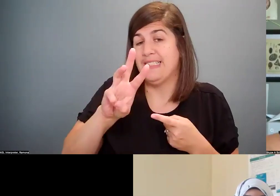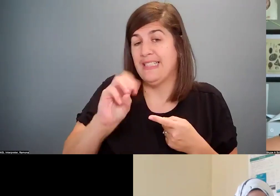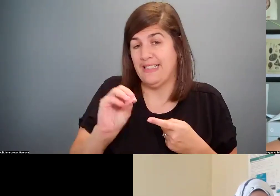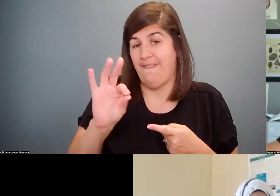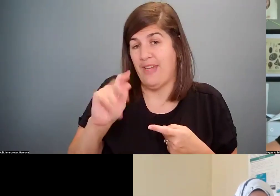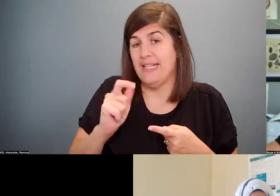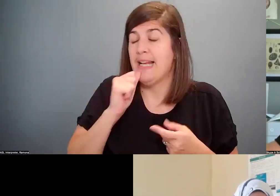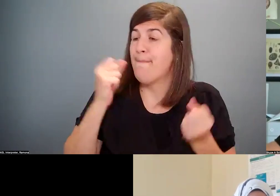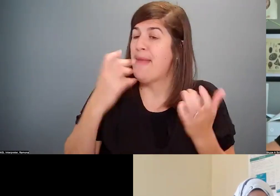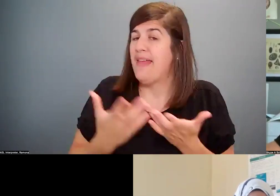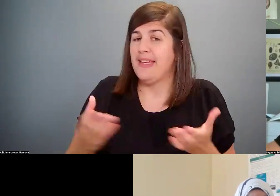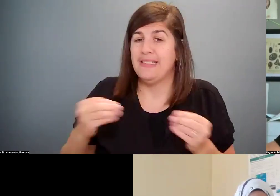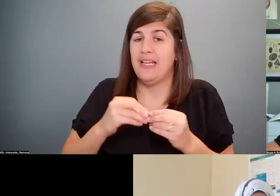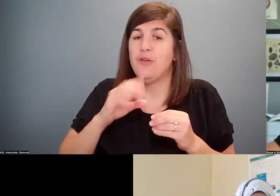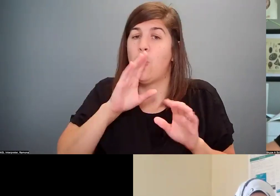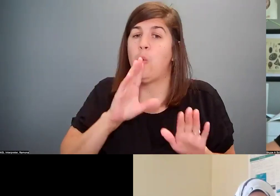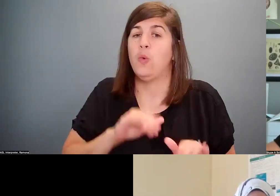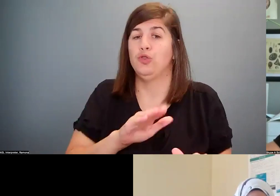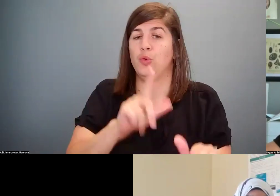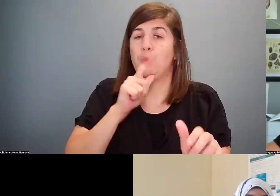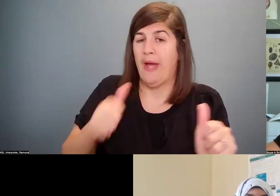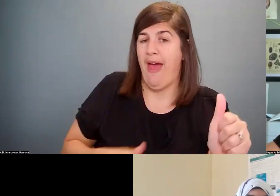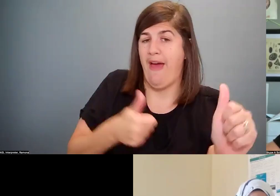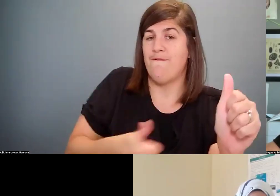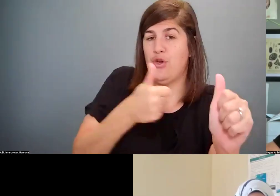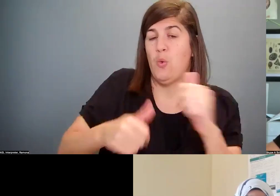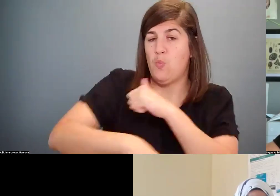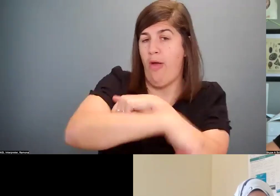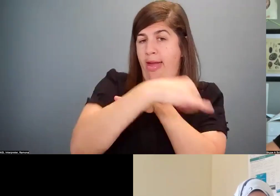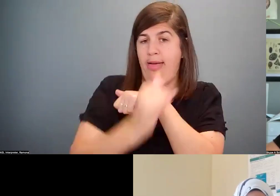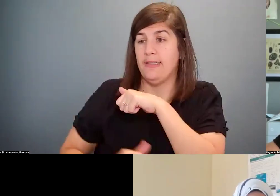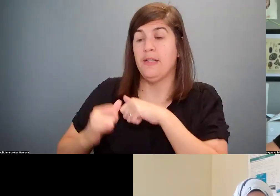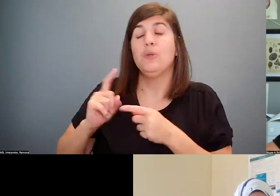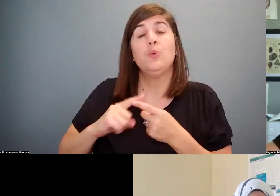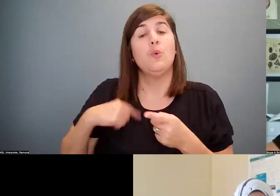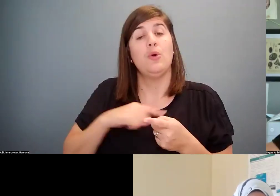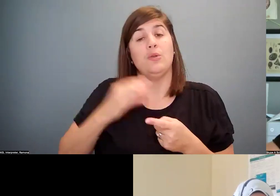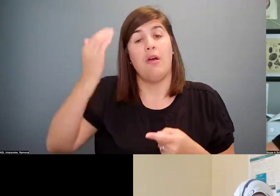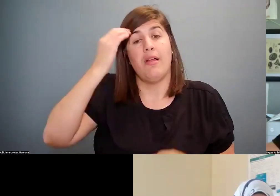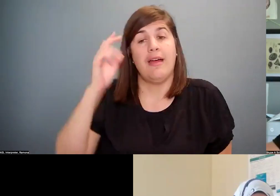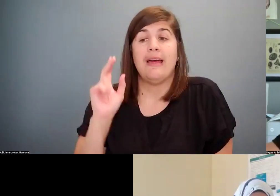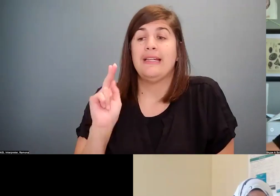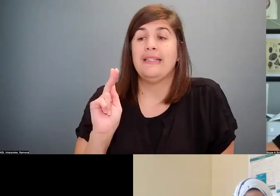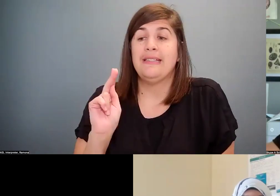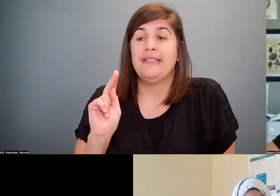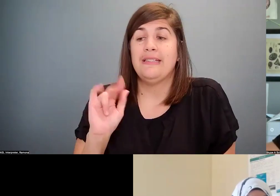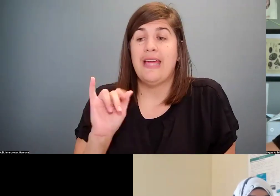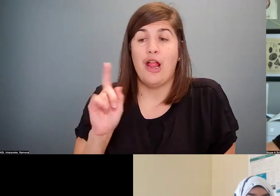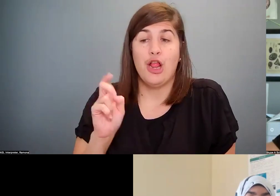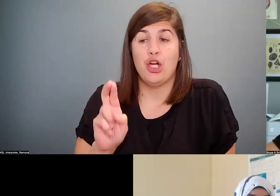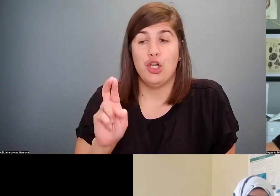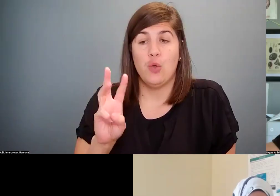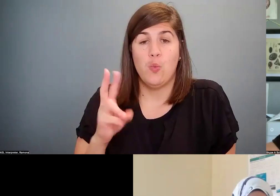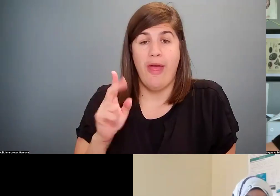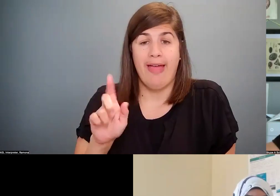aren't a lot of things in the ocean that actually go after them. To our knowledge, orcas or killer whales are the only animal that will attempt